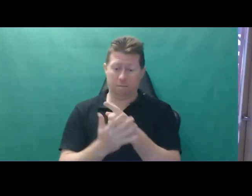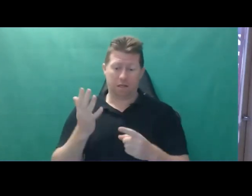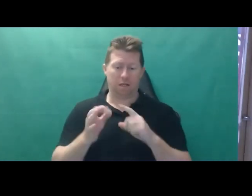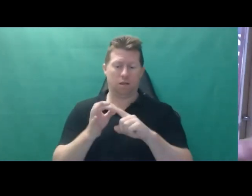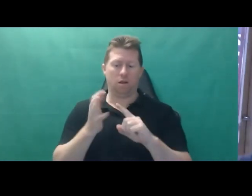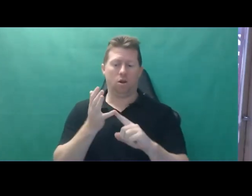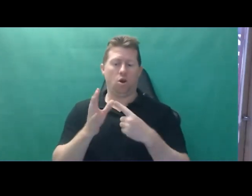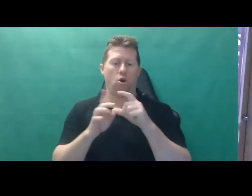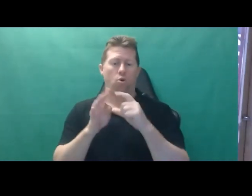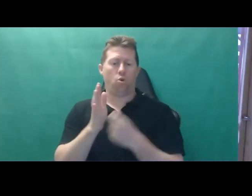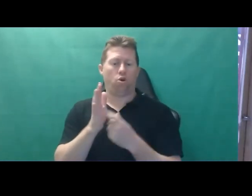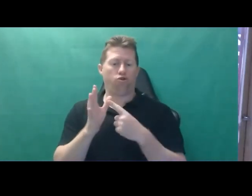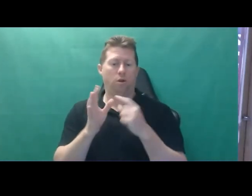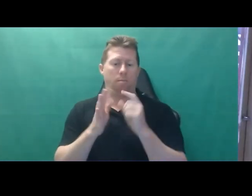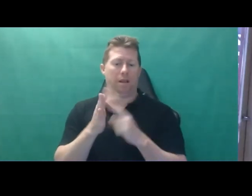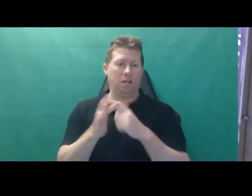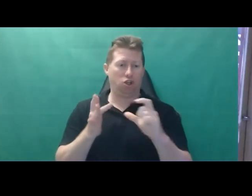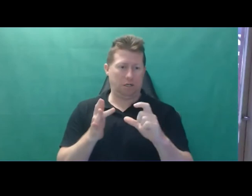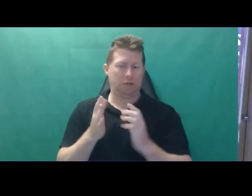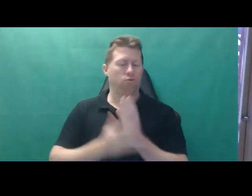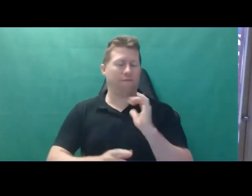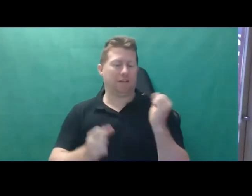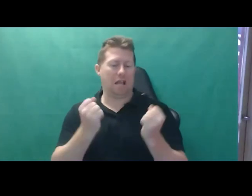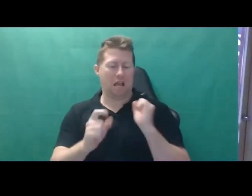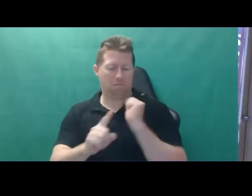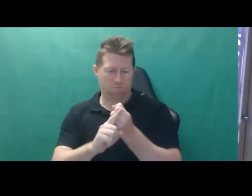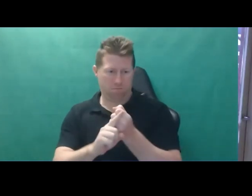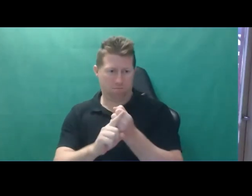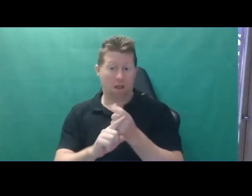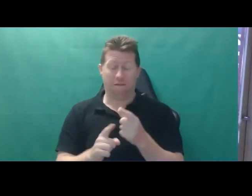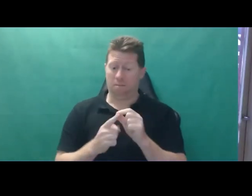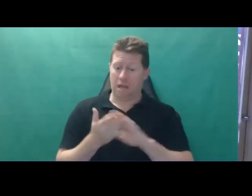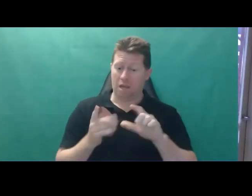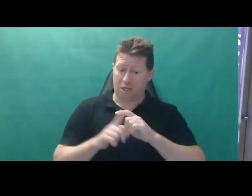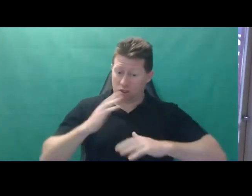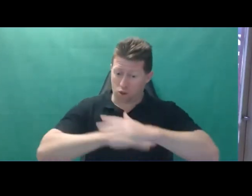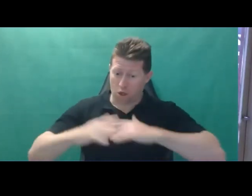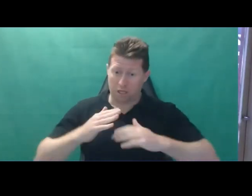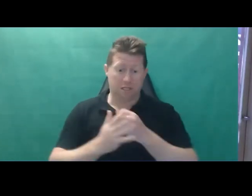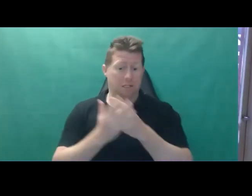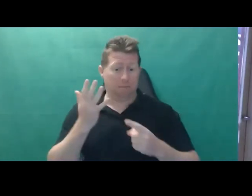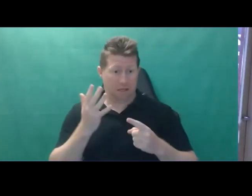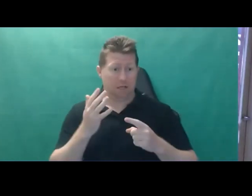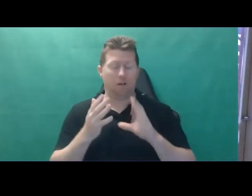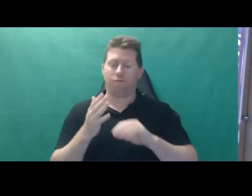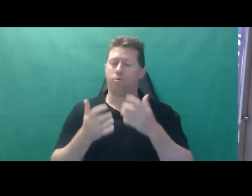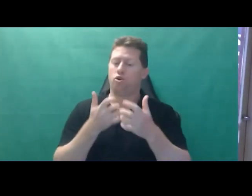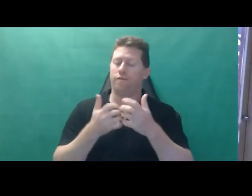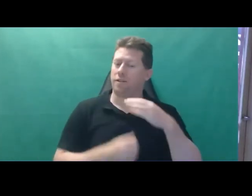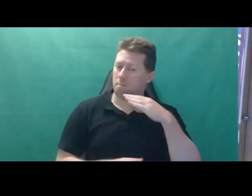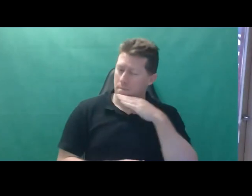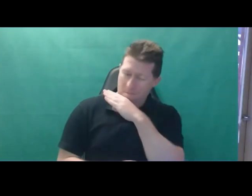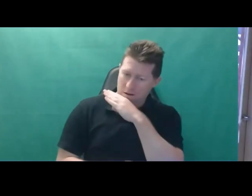of a car accident 20 years ago. She has a PhD in sociology disability from the University of Melbourne. Her